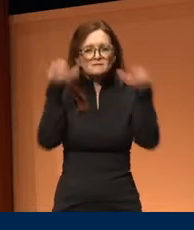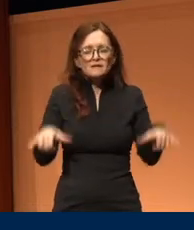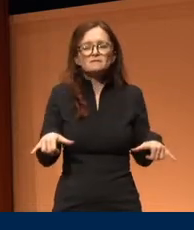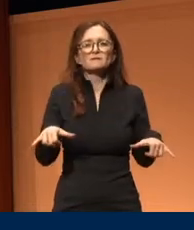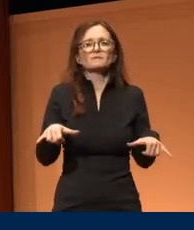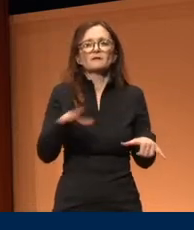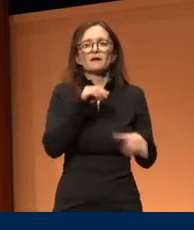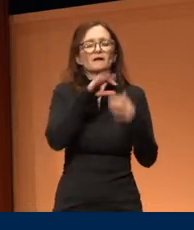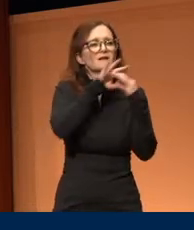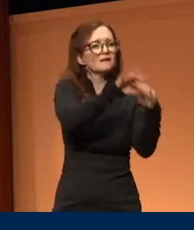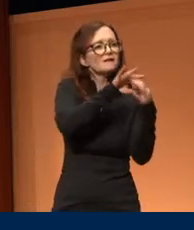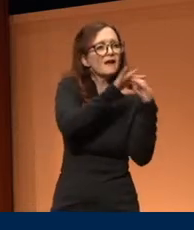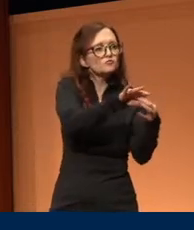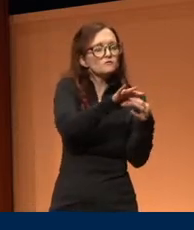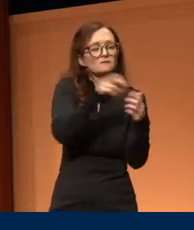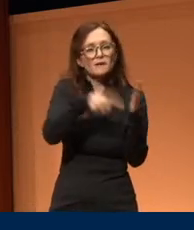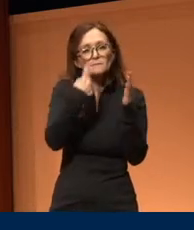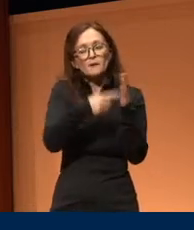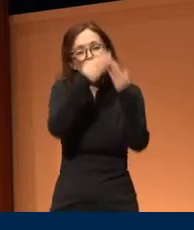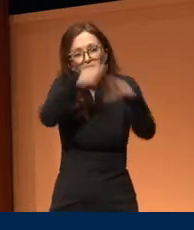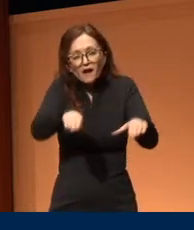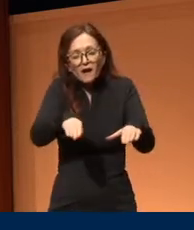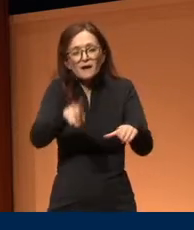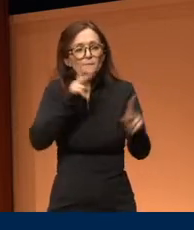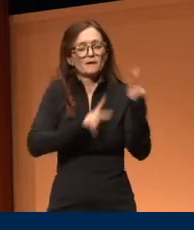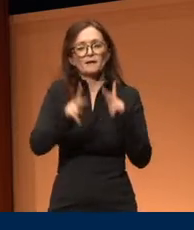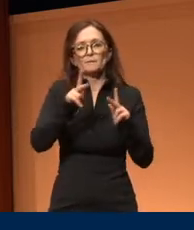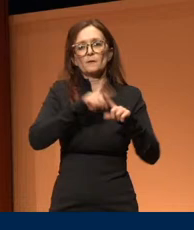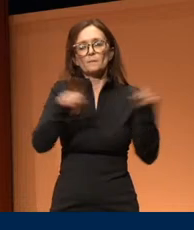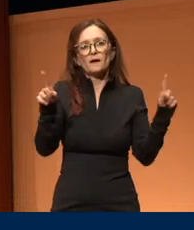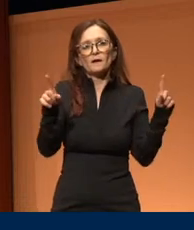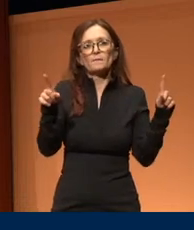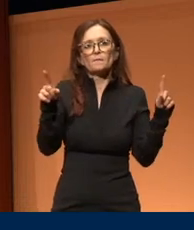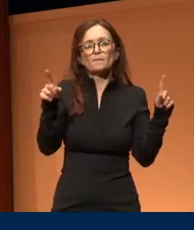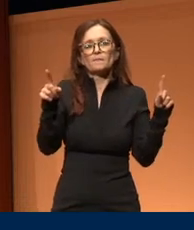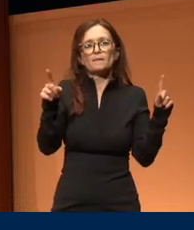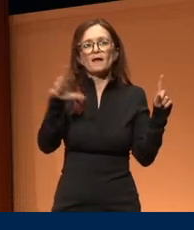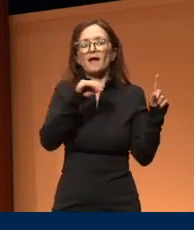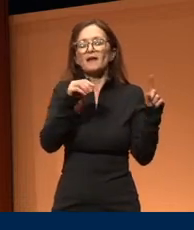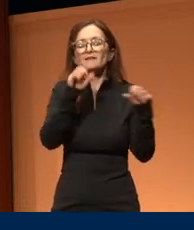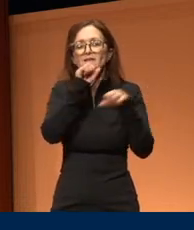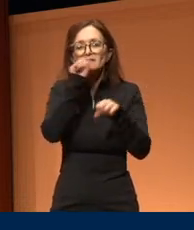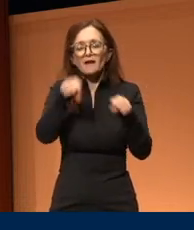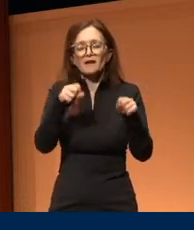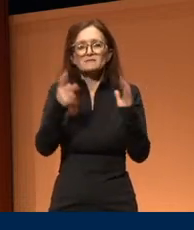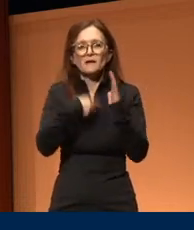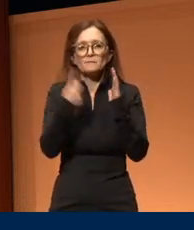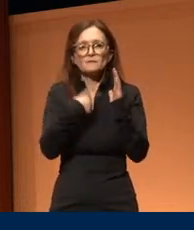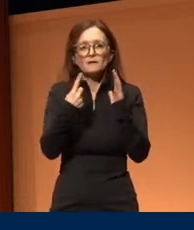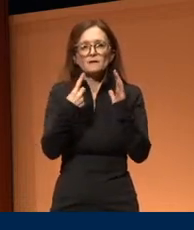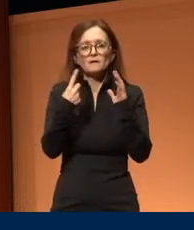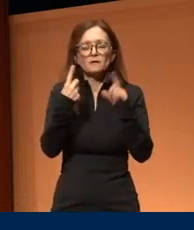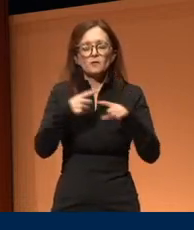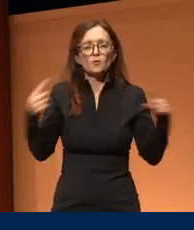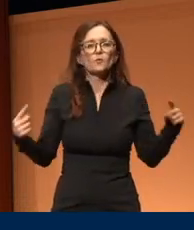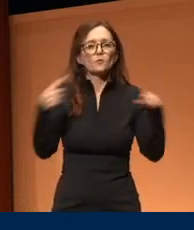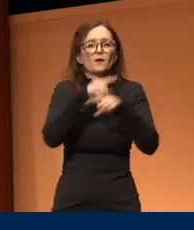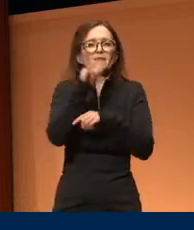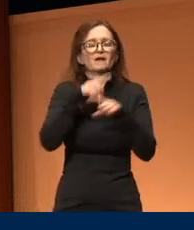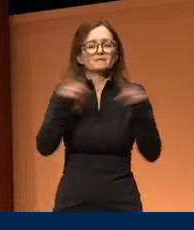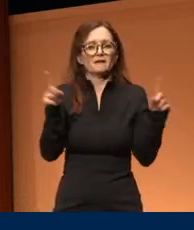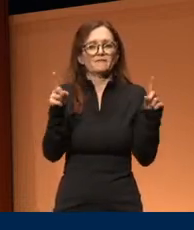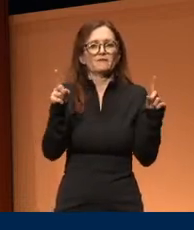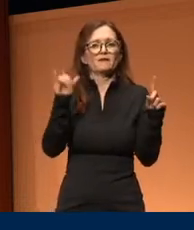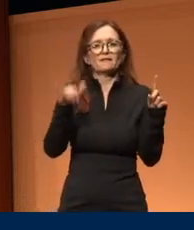actually de-bias people and you can educate people and across these kinds of differences. So that's what